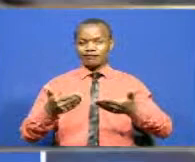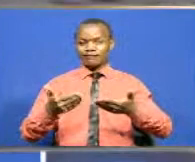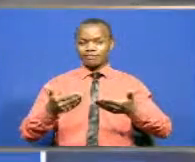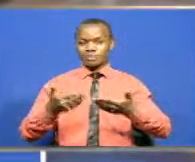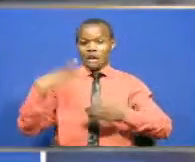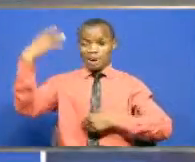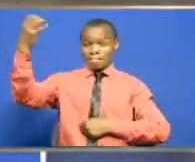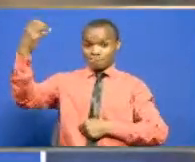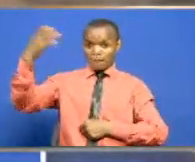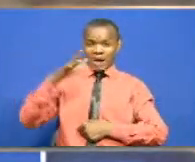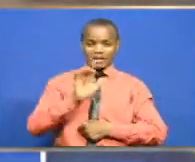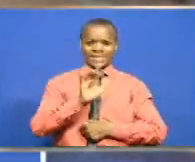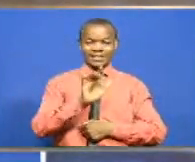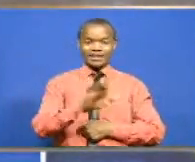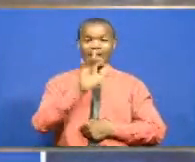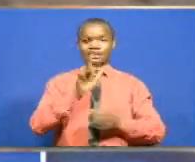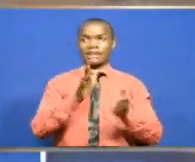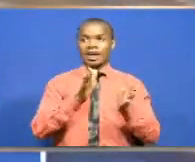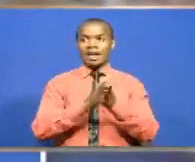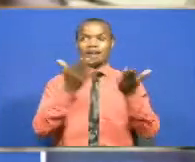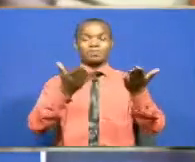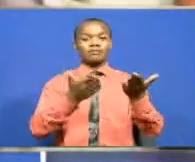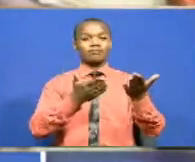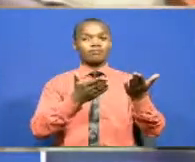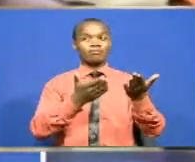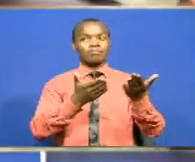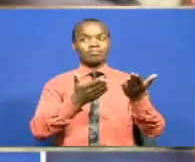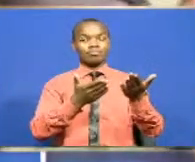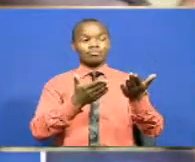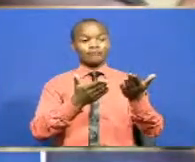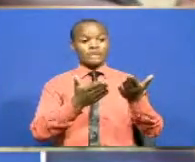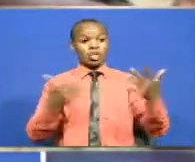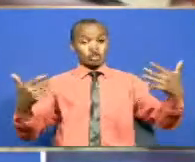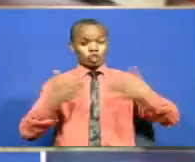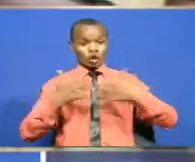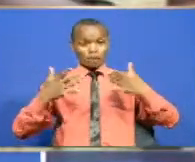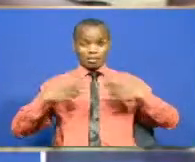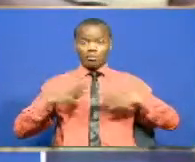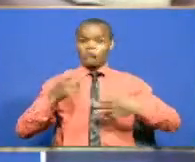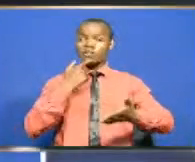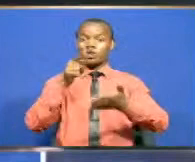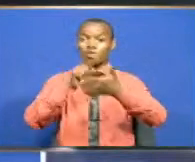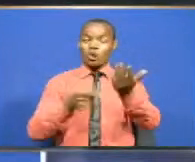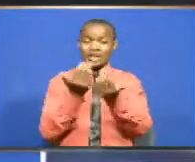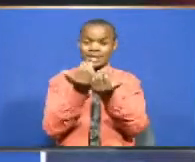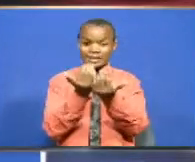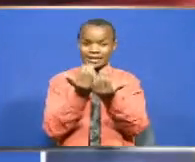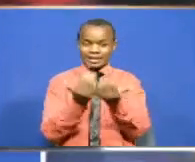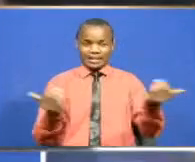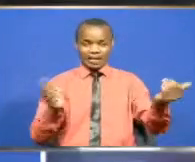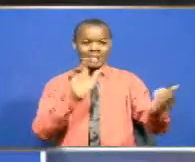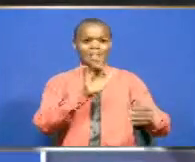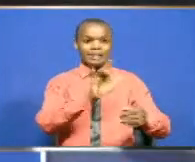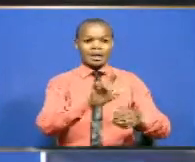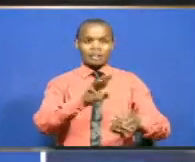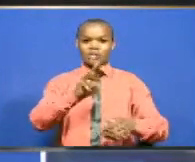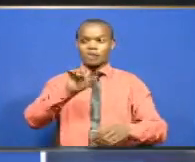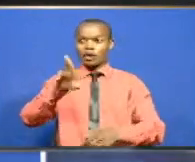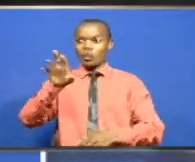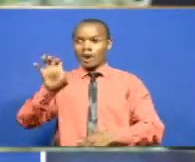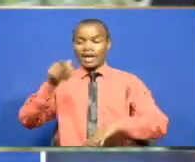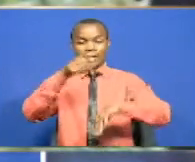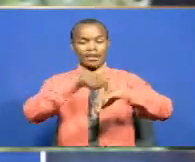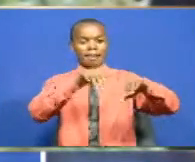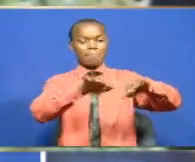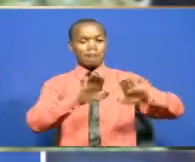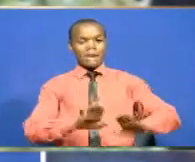incident happened during a funeral of a family member. The shocked residents claimed the child touched the wire while they were busy burying their departed